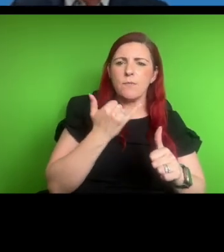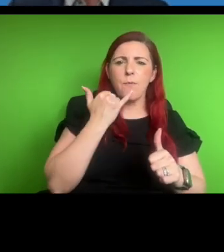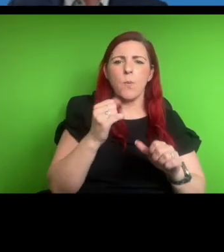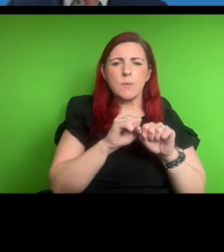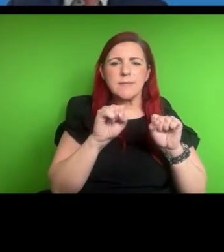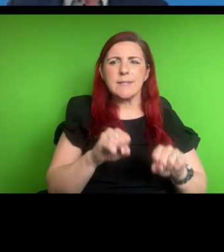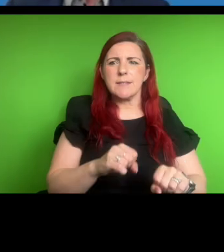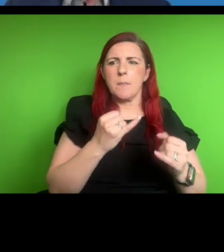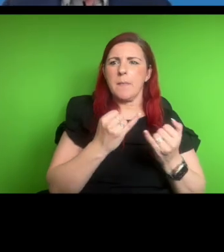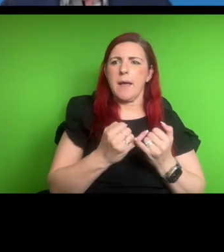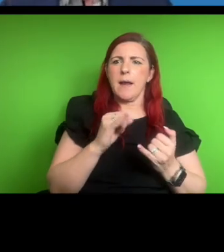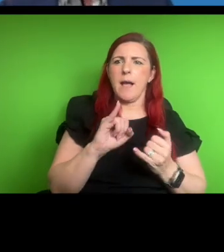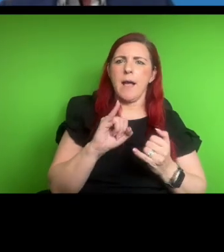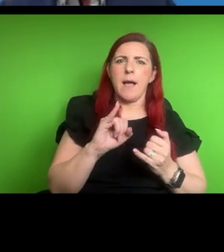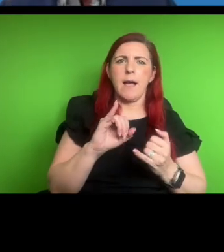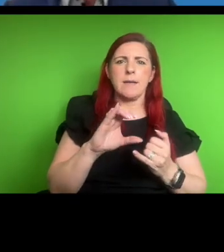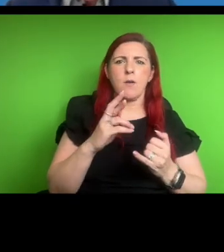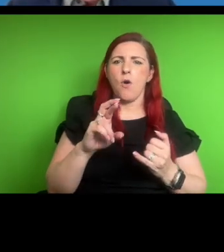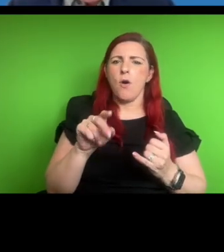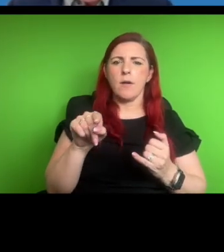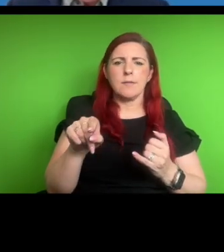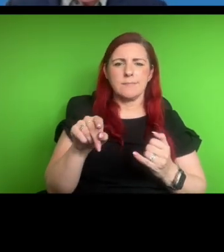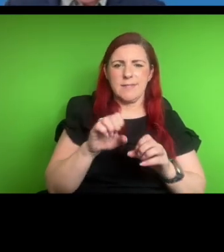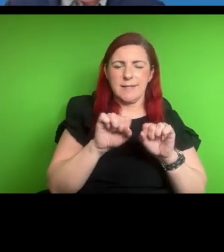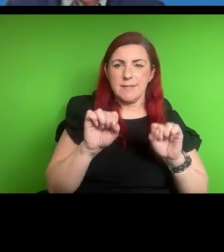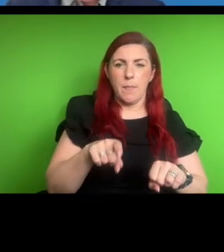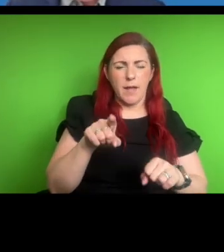can be particularly difficult for some users to use.